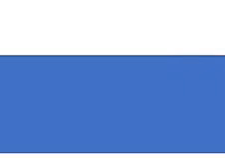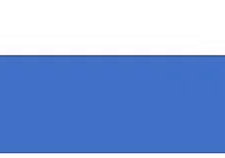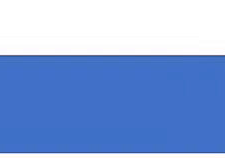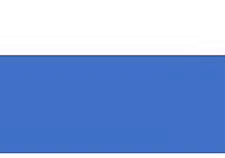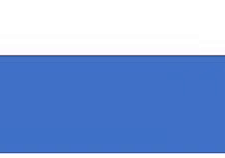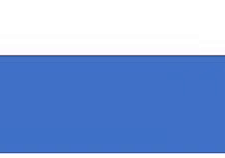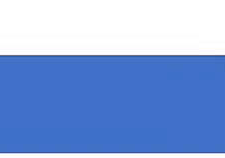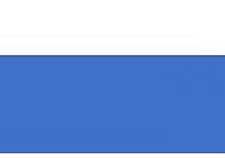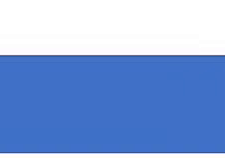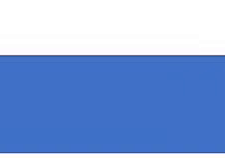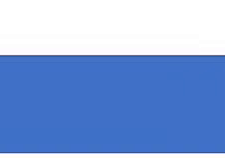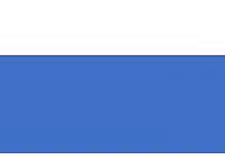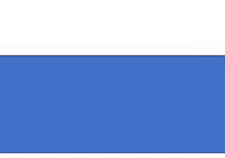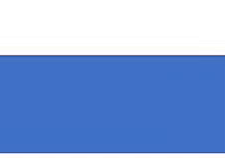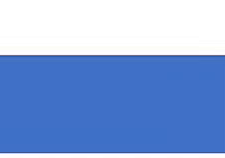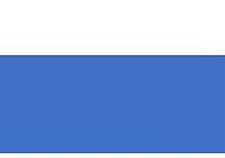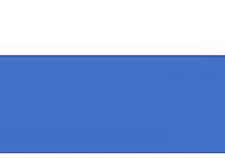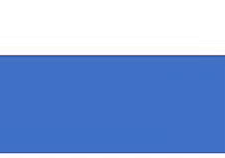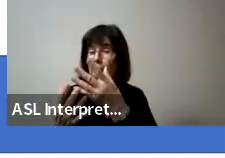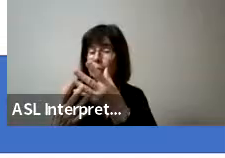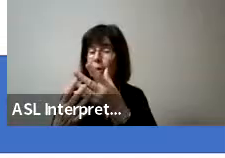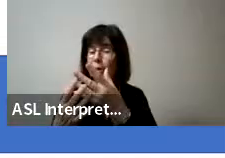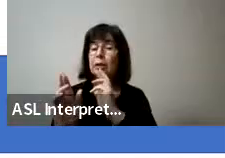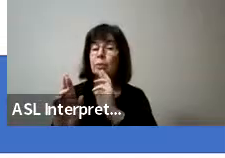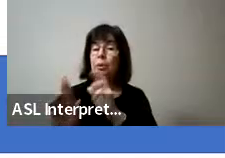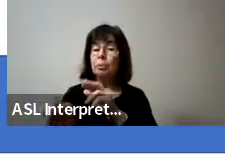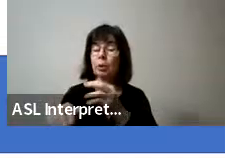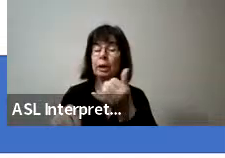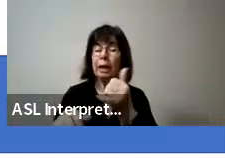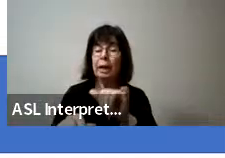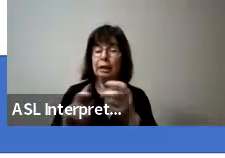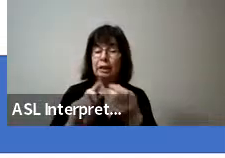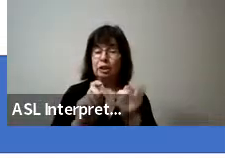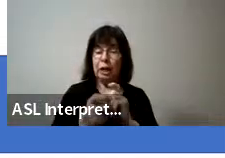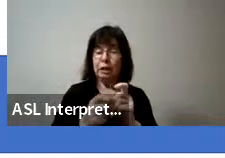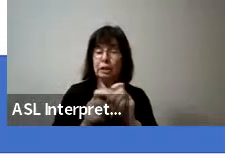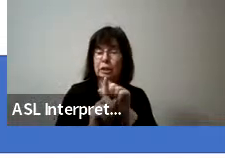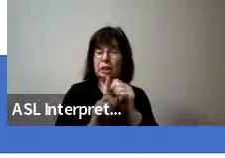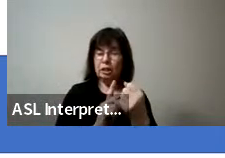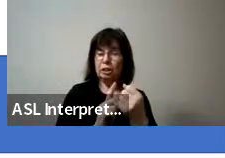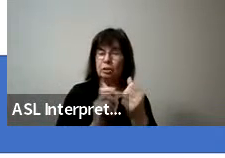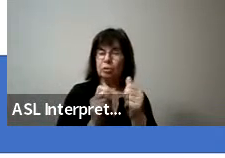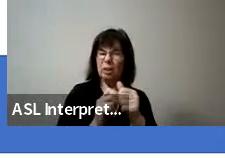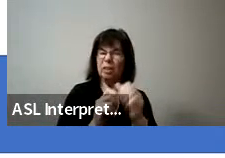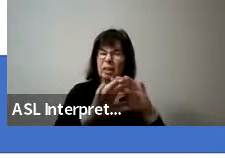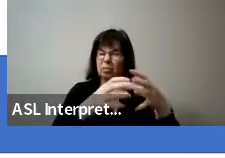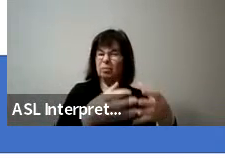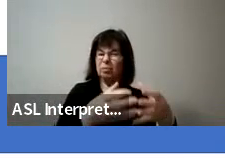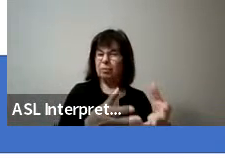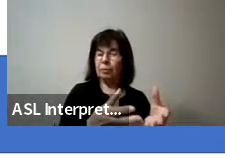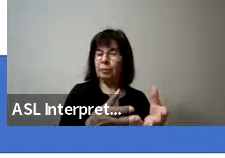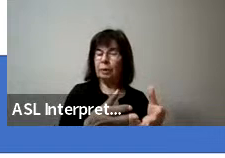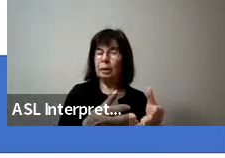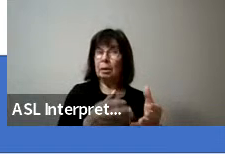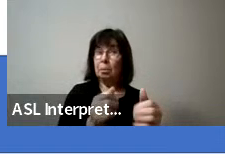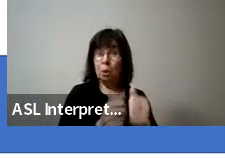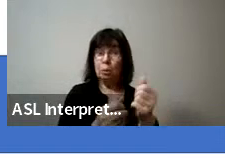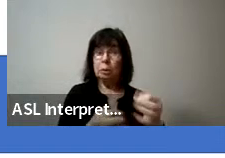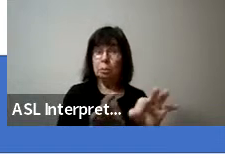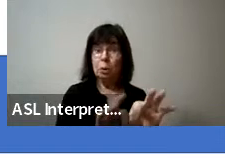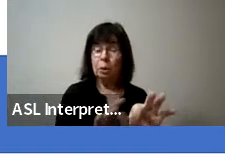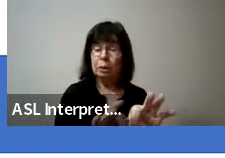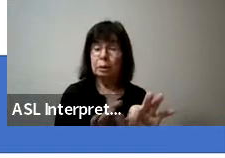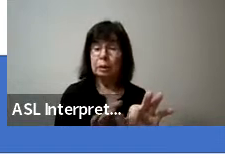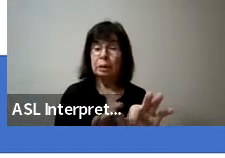SSA, report any changes in circumstance with their household, but also, most importantly, to check for